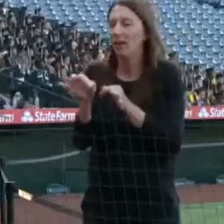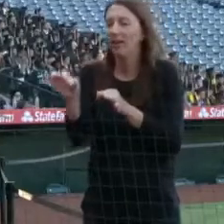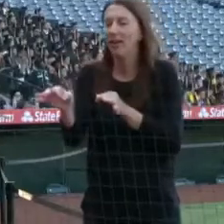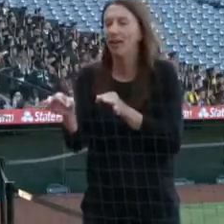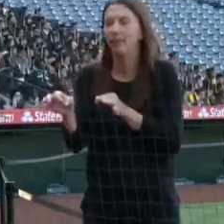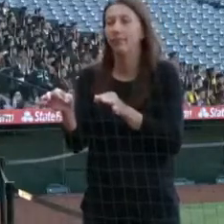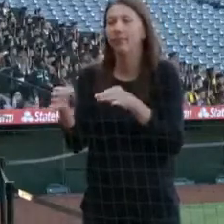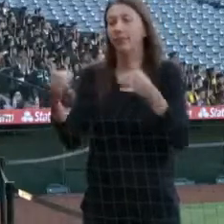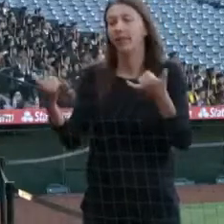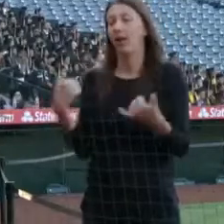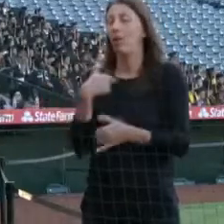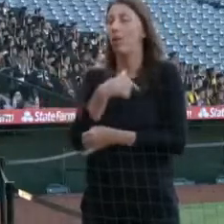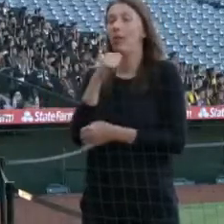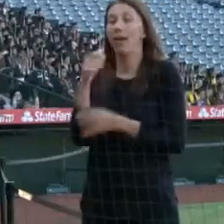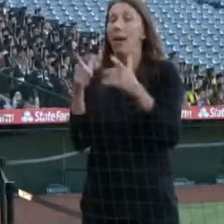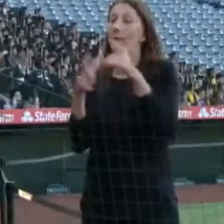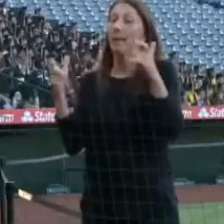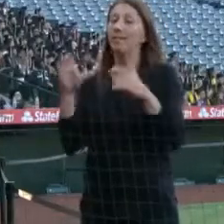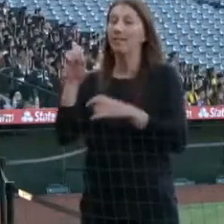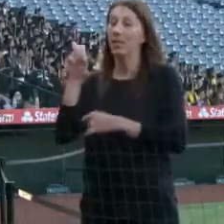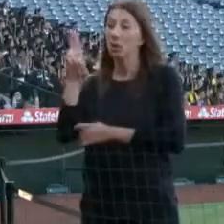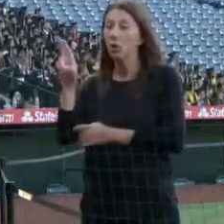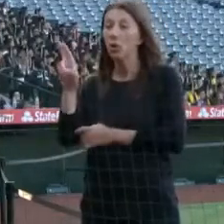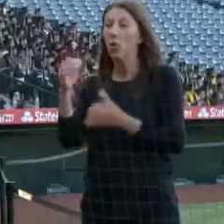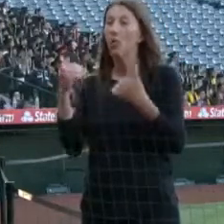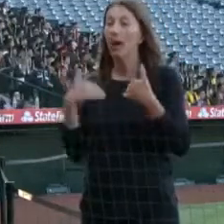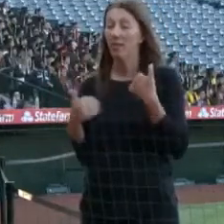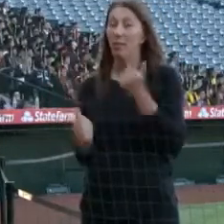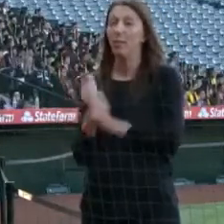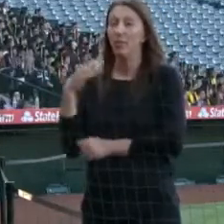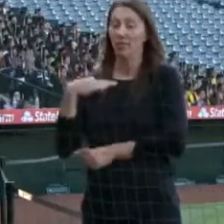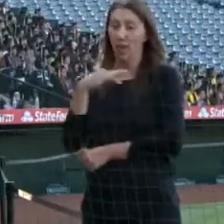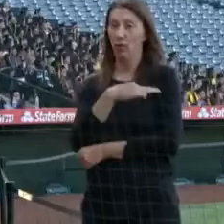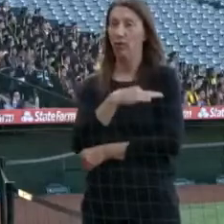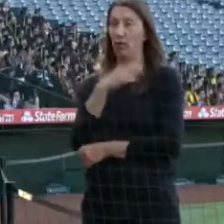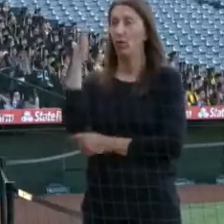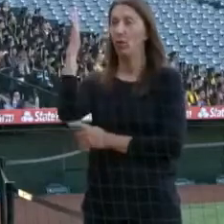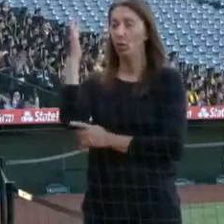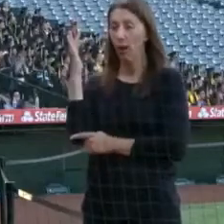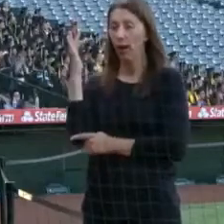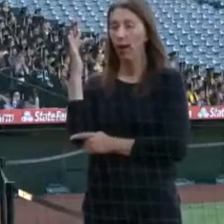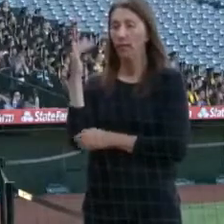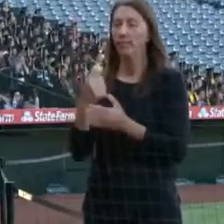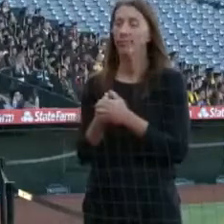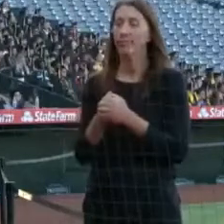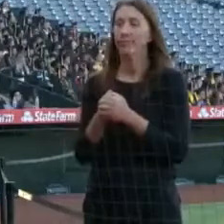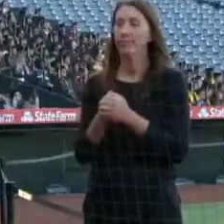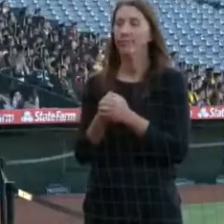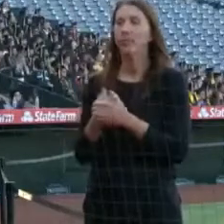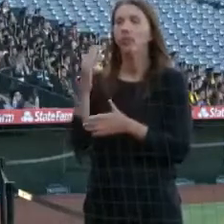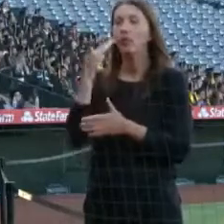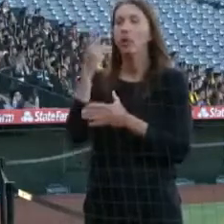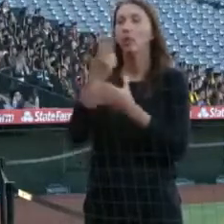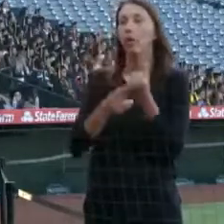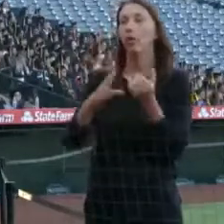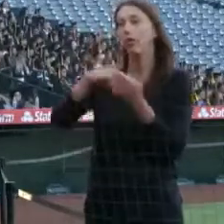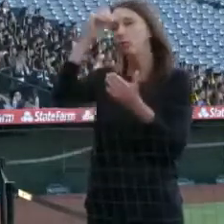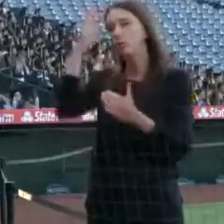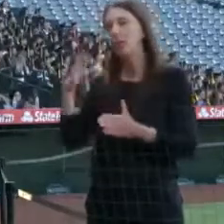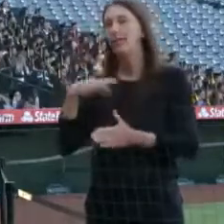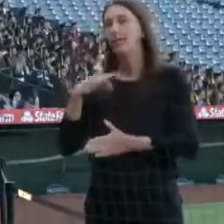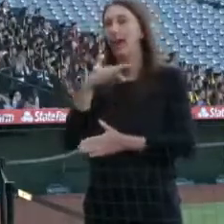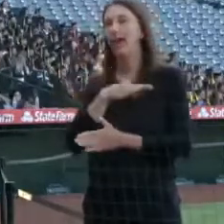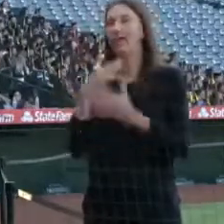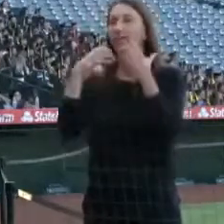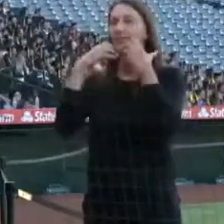CSU, we do have the most faculty, because we know both students and faculty value